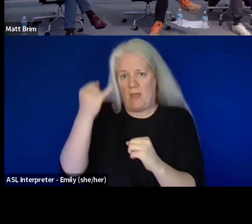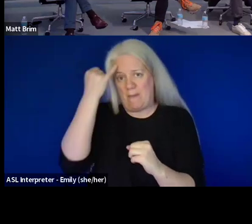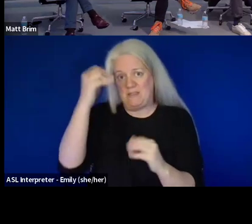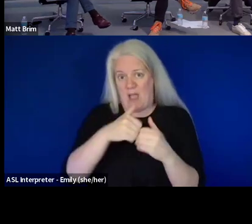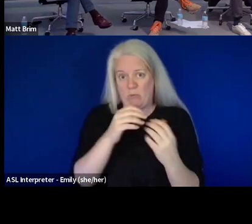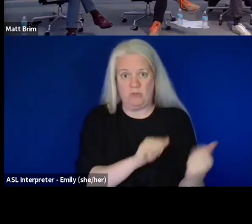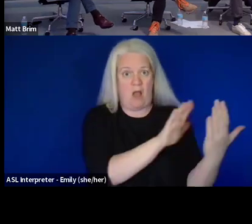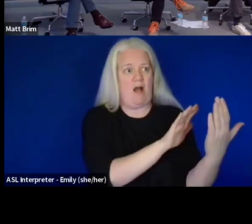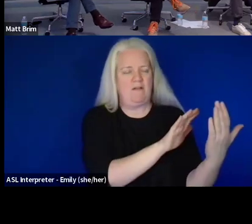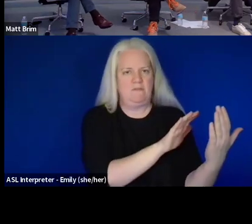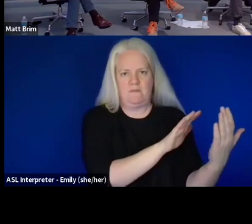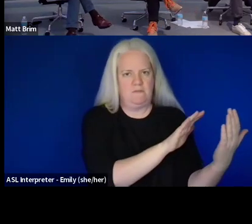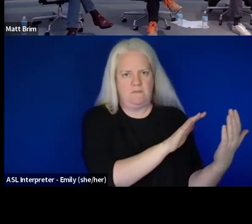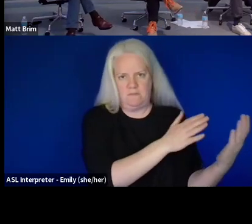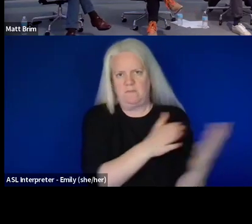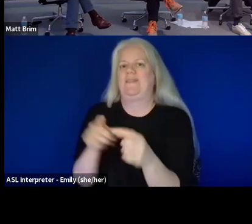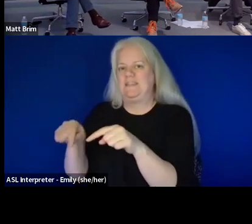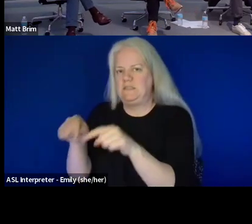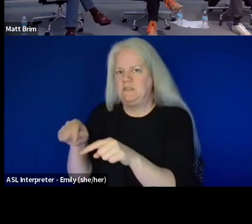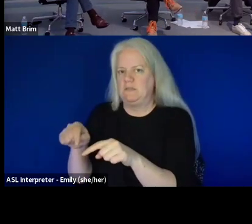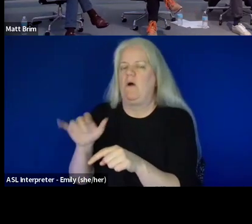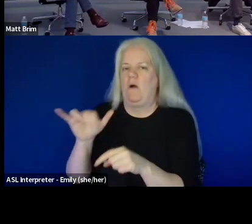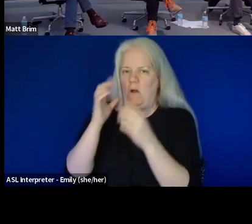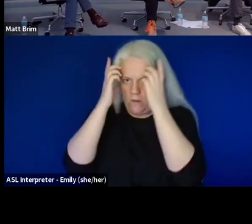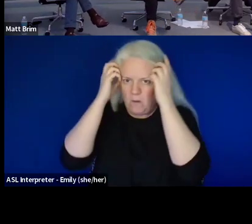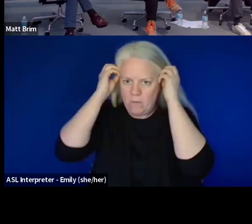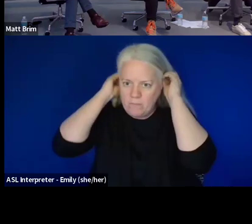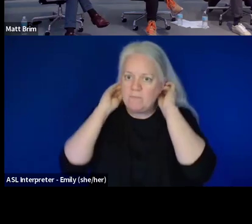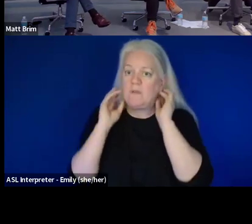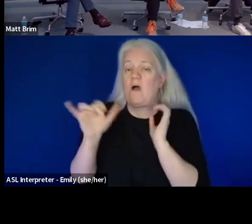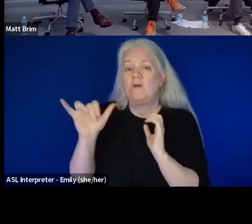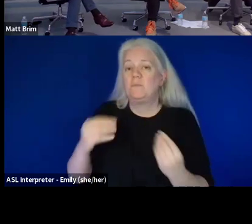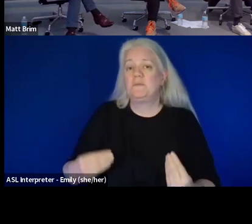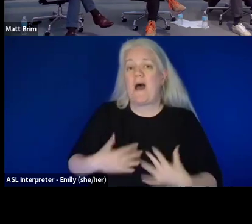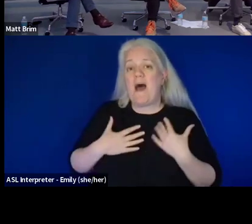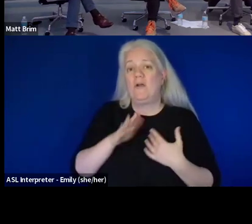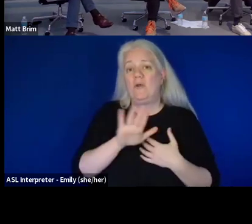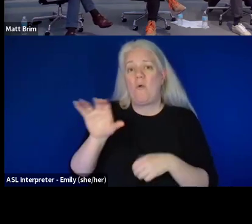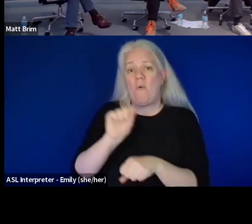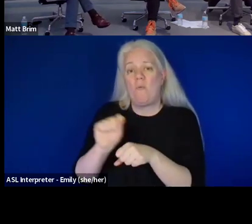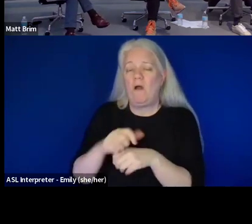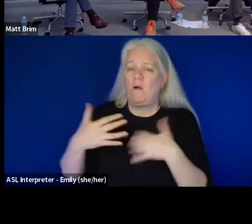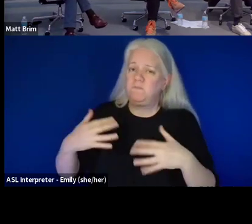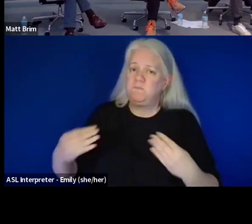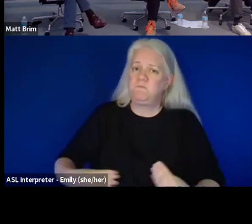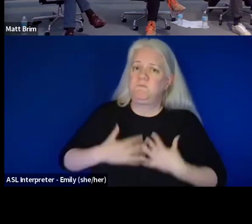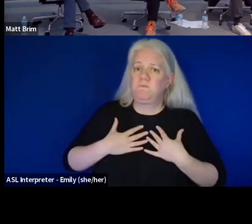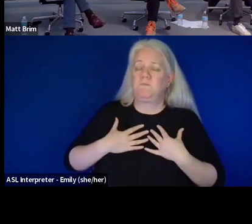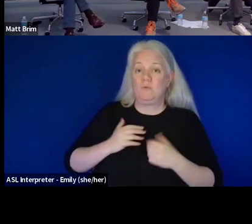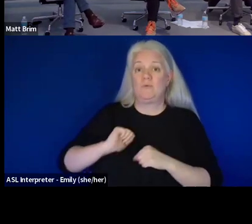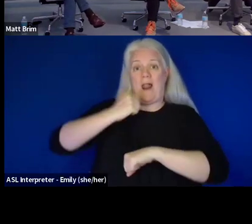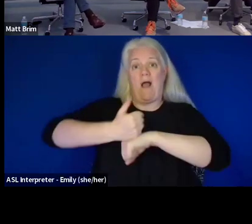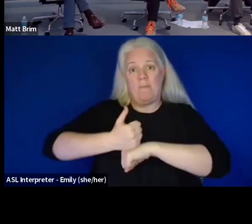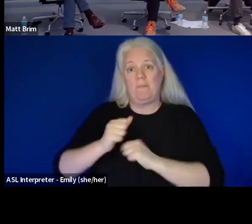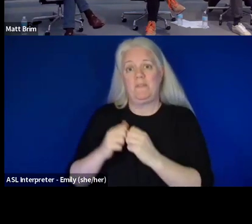problem where. And yet I'm so inspired by the work that you've done to create the consortium